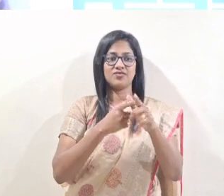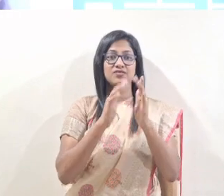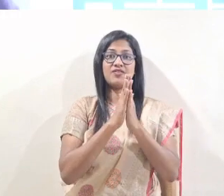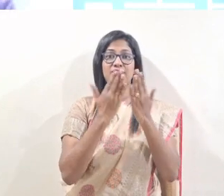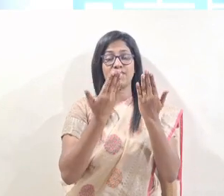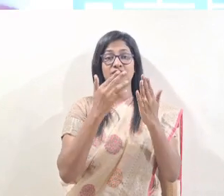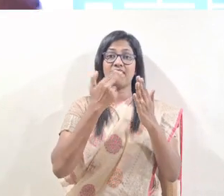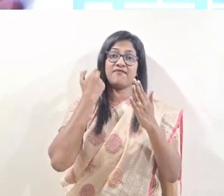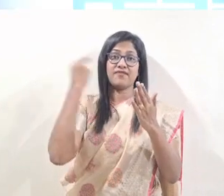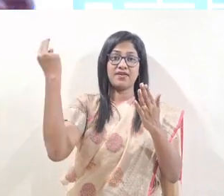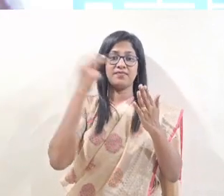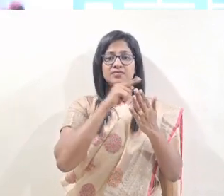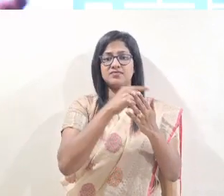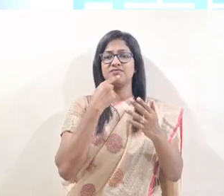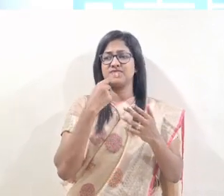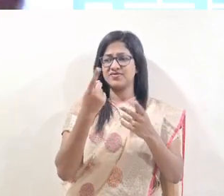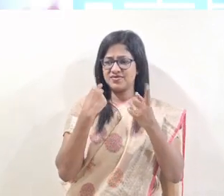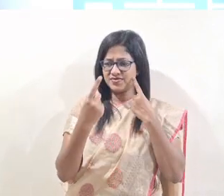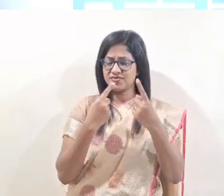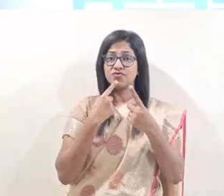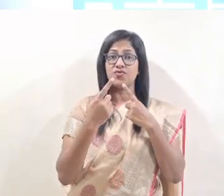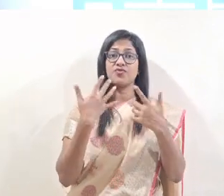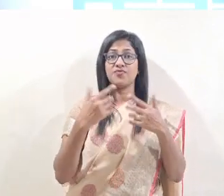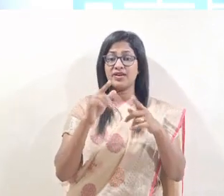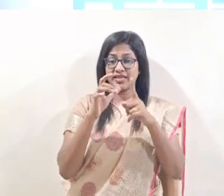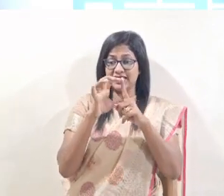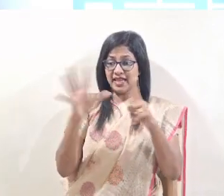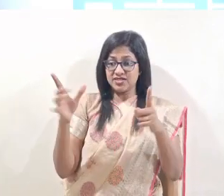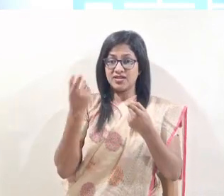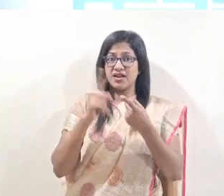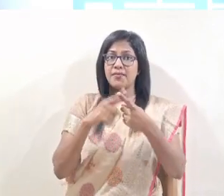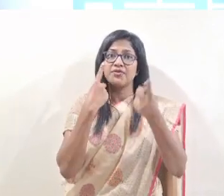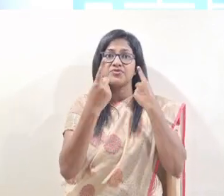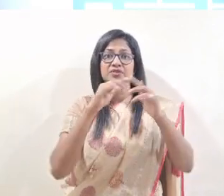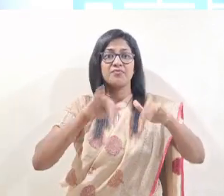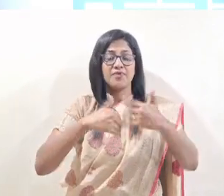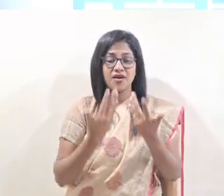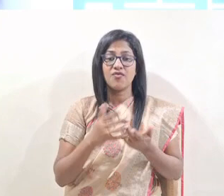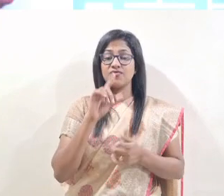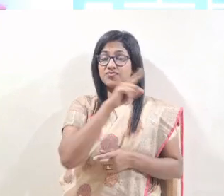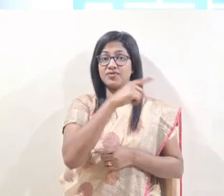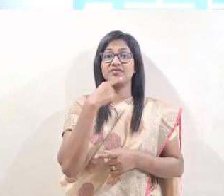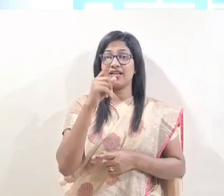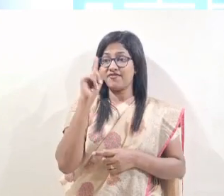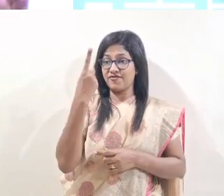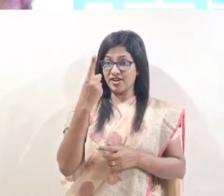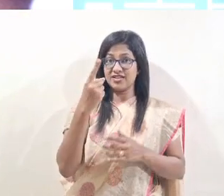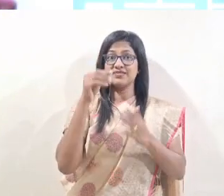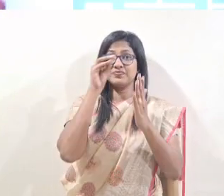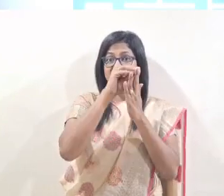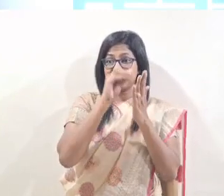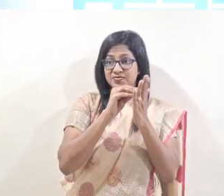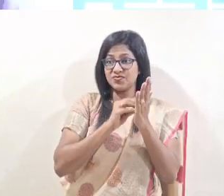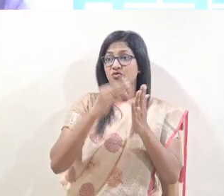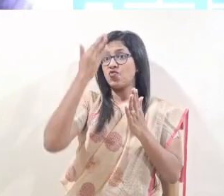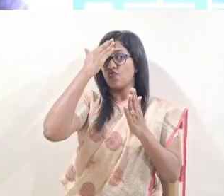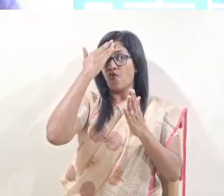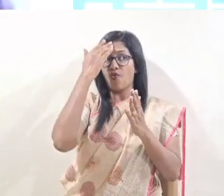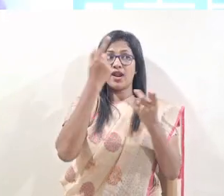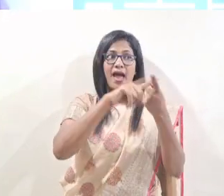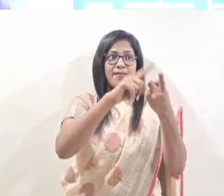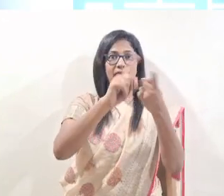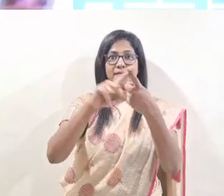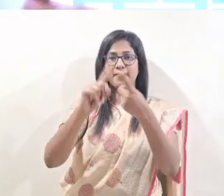So he talks about how do you assess risk. So he says that first you note down and jot down all the